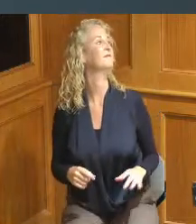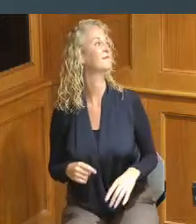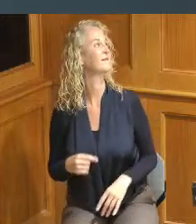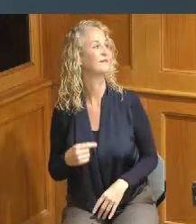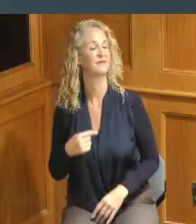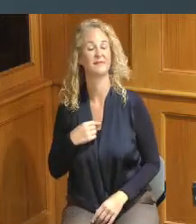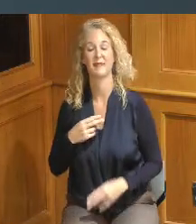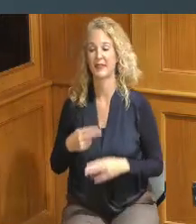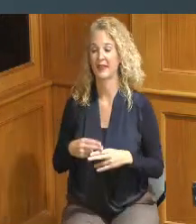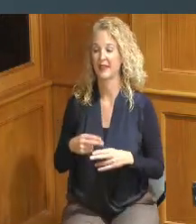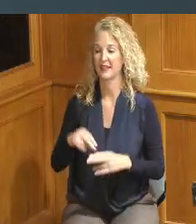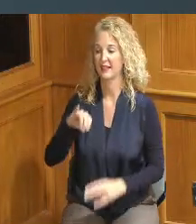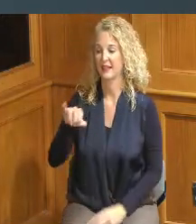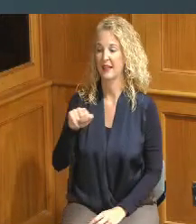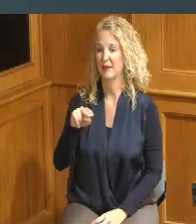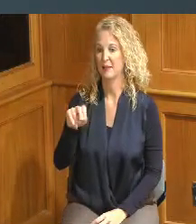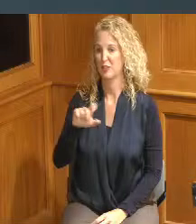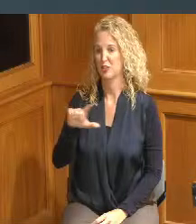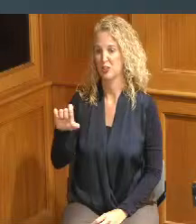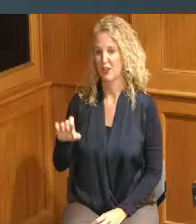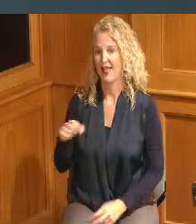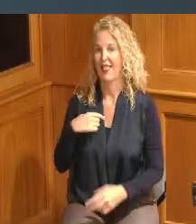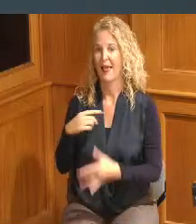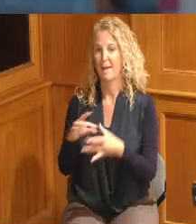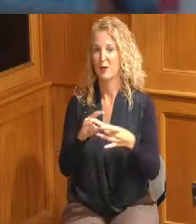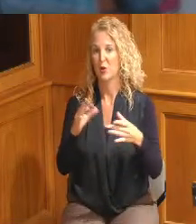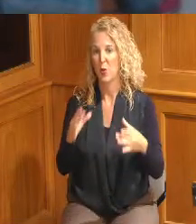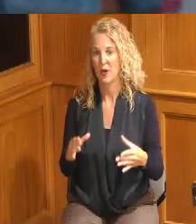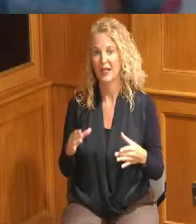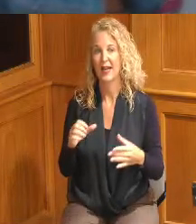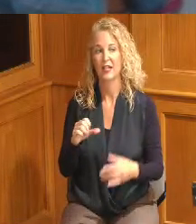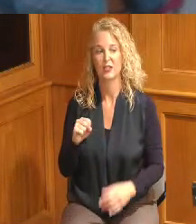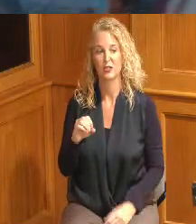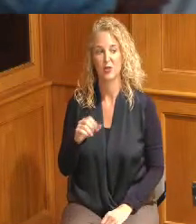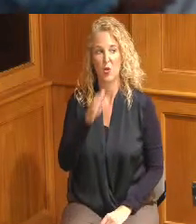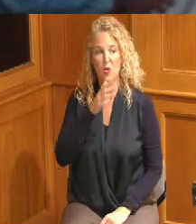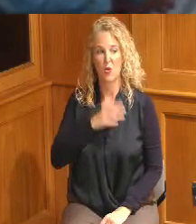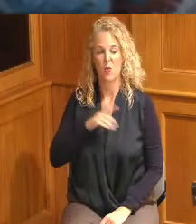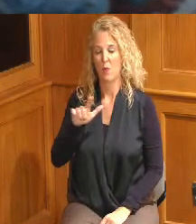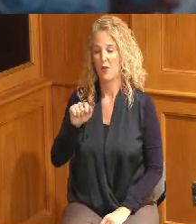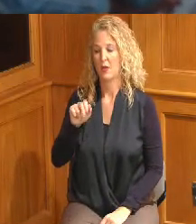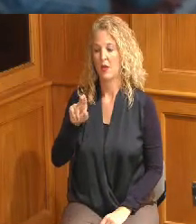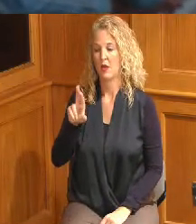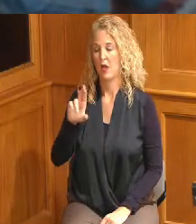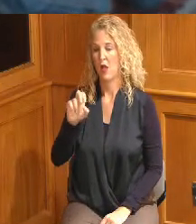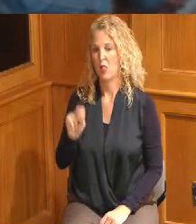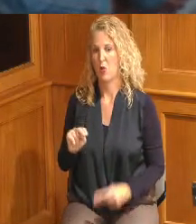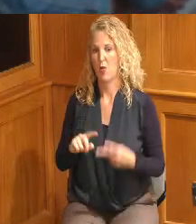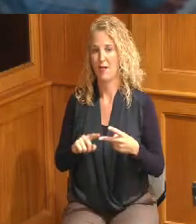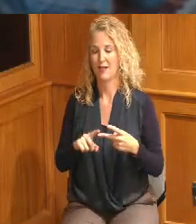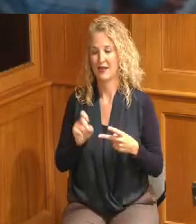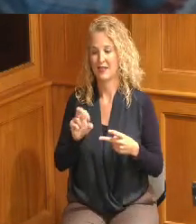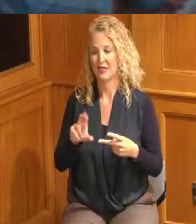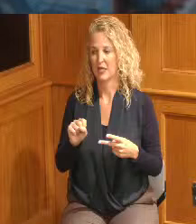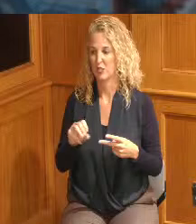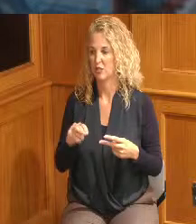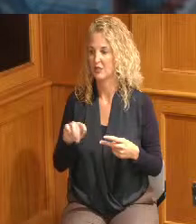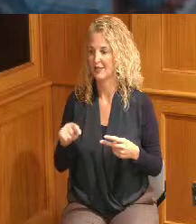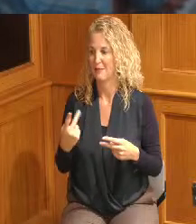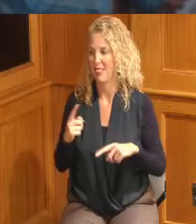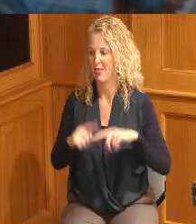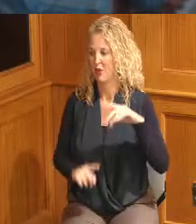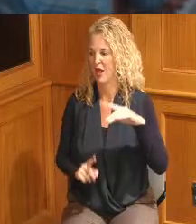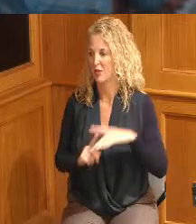am Janelle Chris. I am the coordinator for the Champions for Change. So Lauren could not be with us today, and neither could Dr. Smith. What we're going to